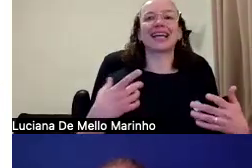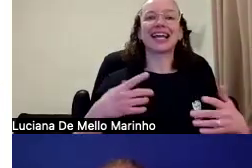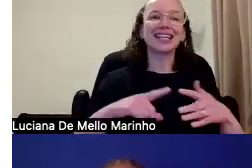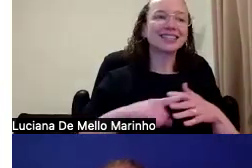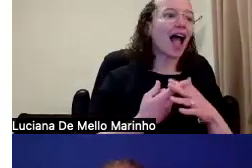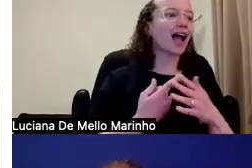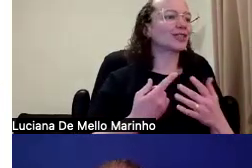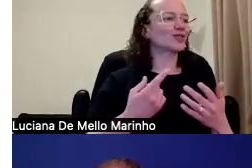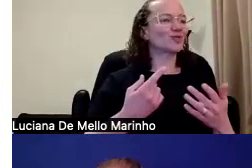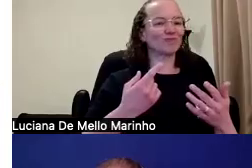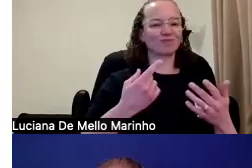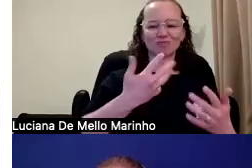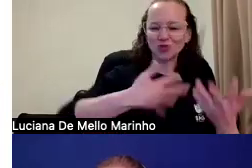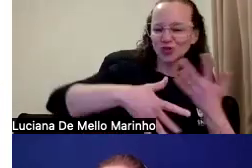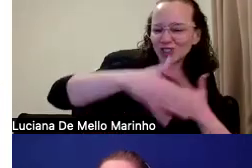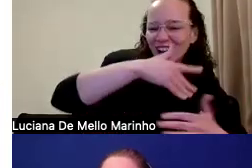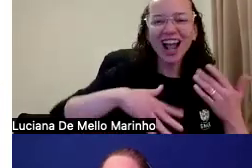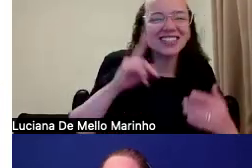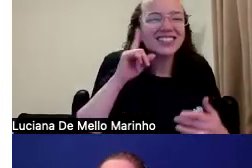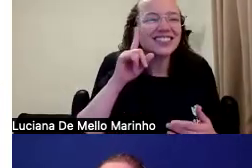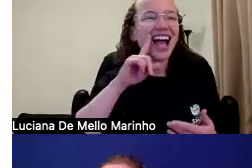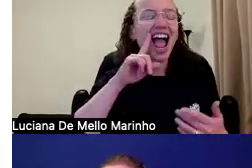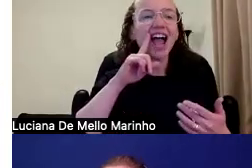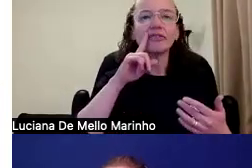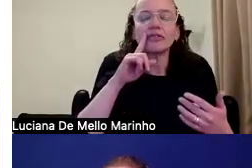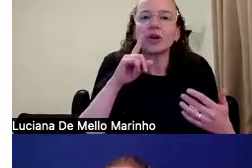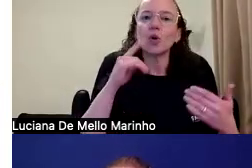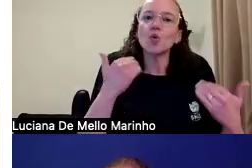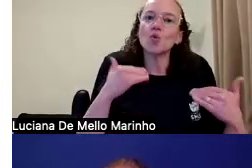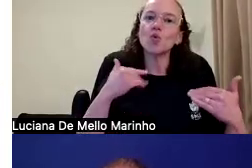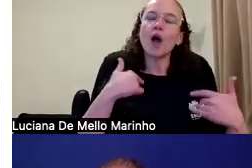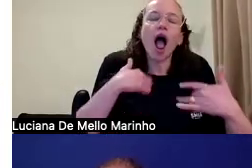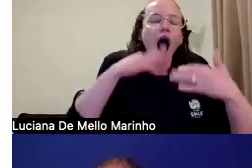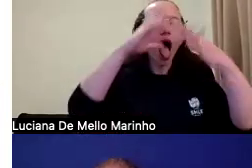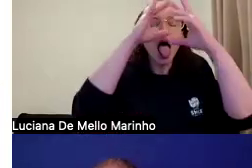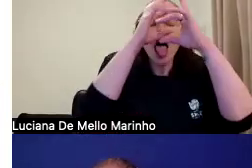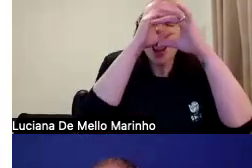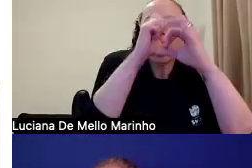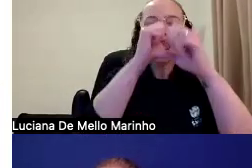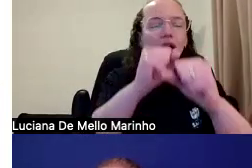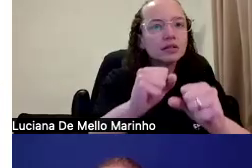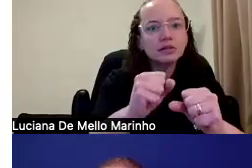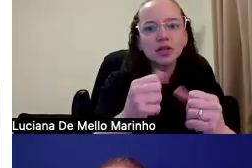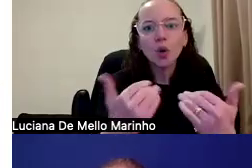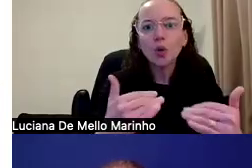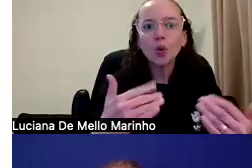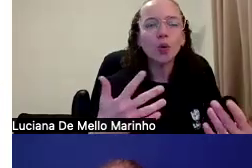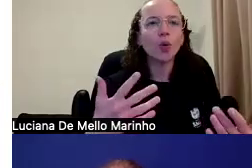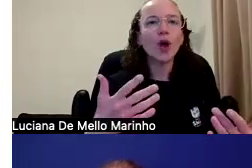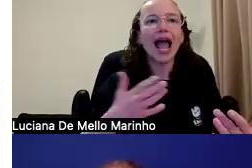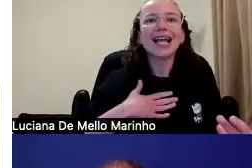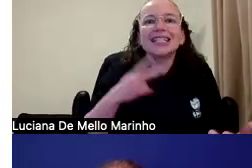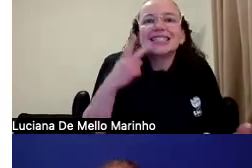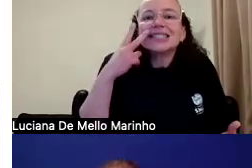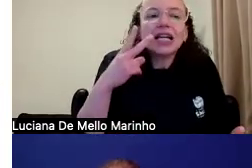really opened up my mind and my worldview, and I started to be able to socialize with the deaf community, and I completely